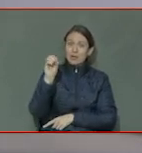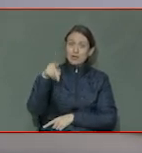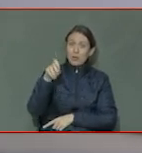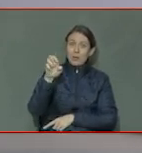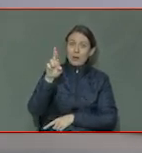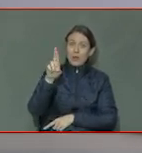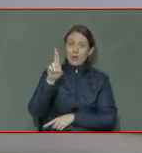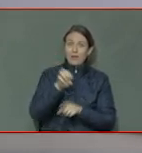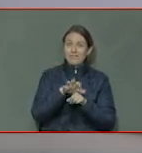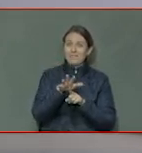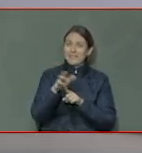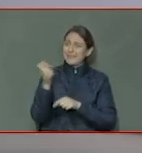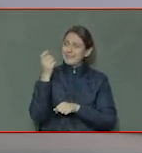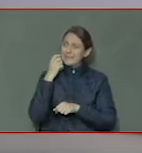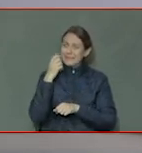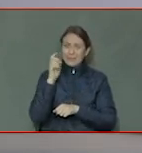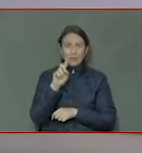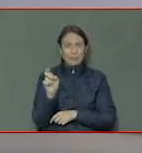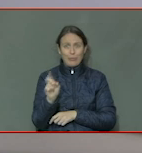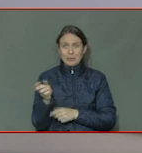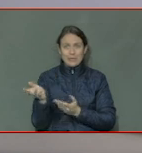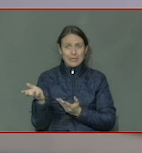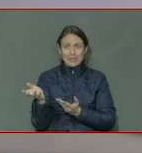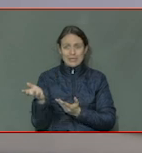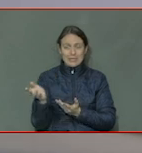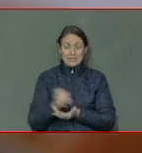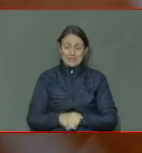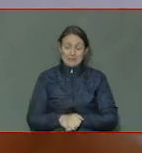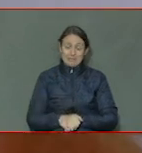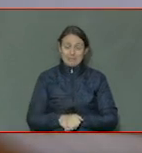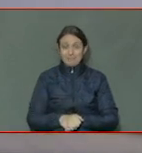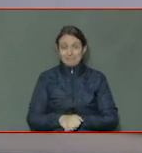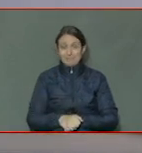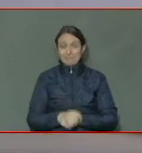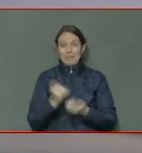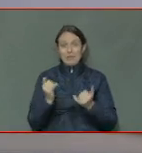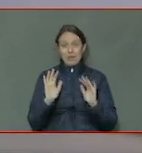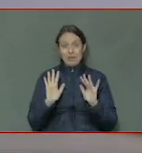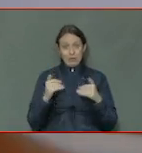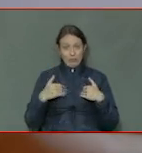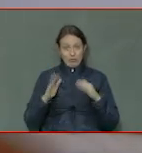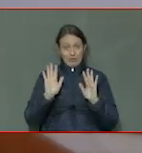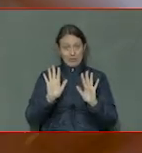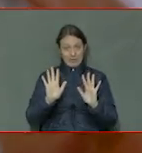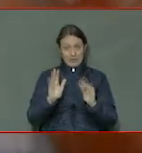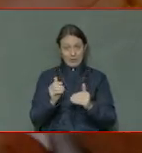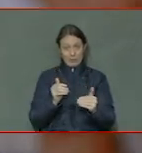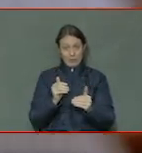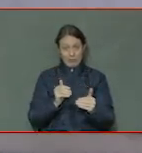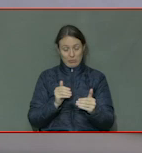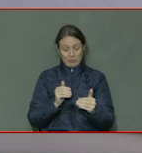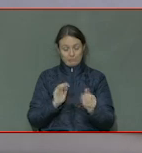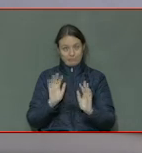the questions where you obtain a lot of marks. Okay, just before I do the question, just